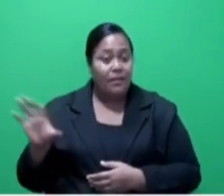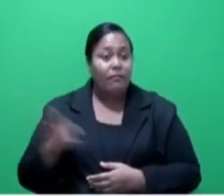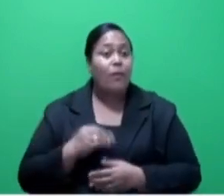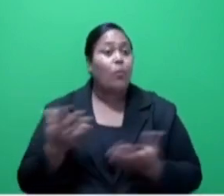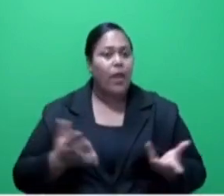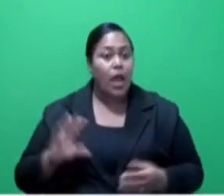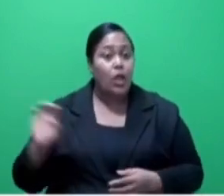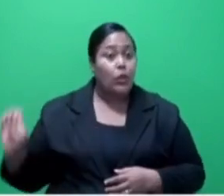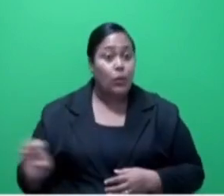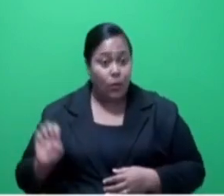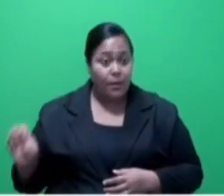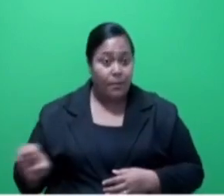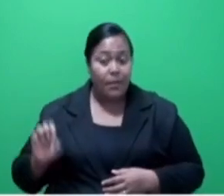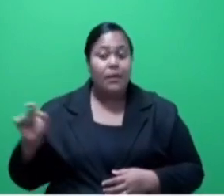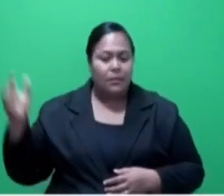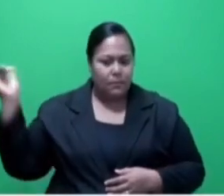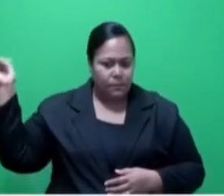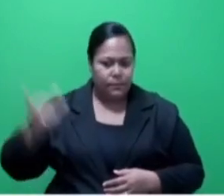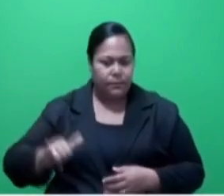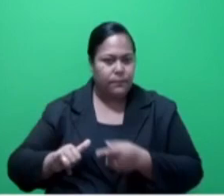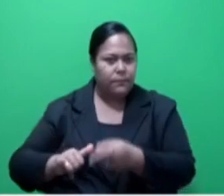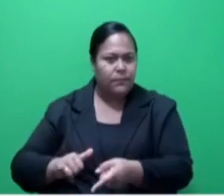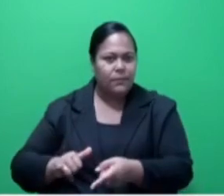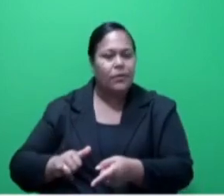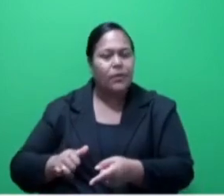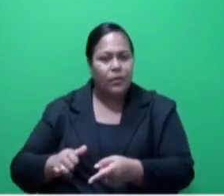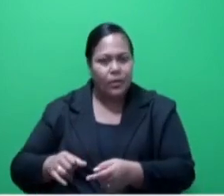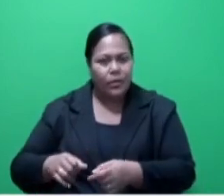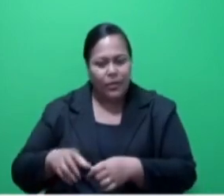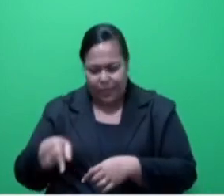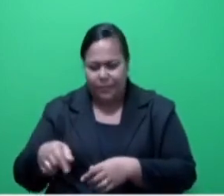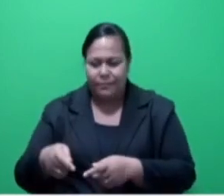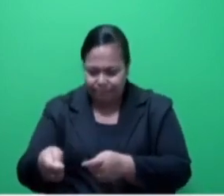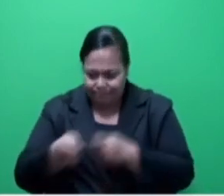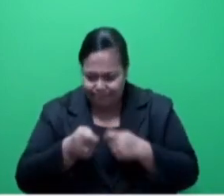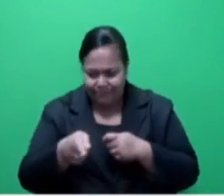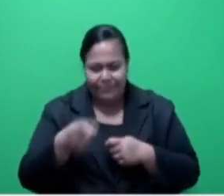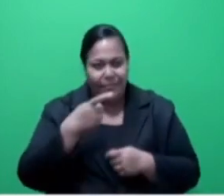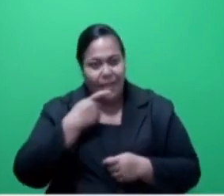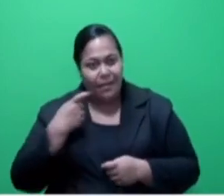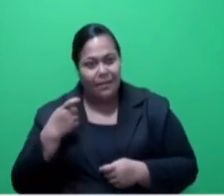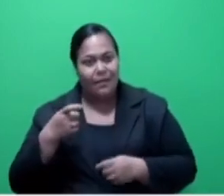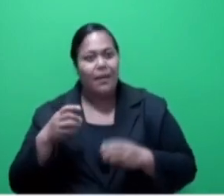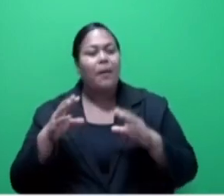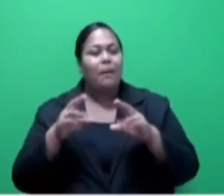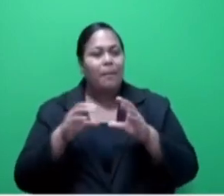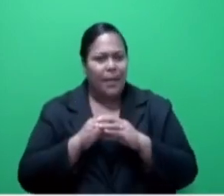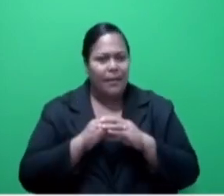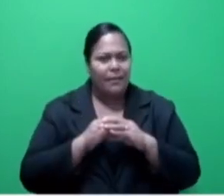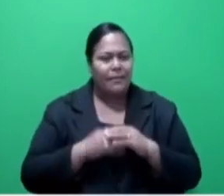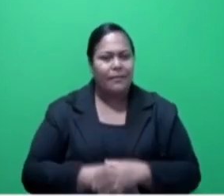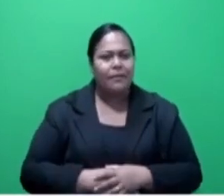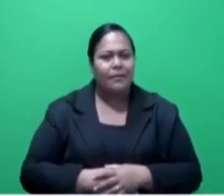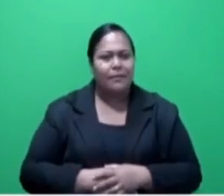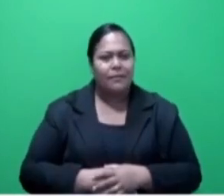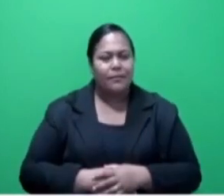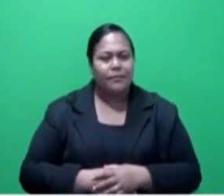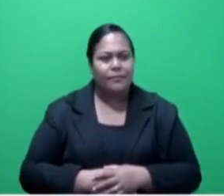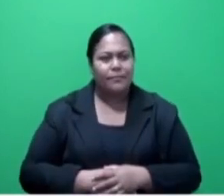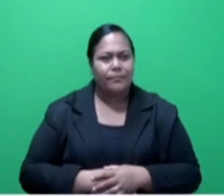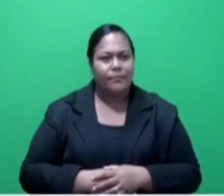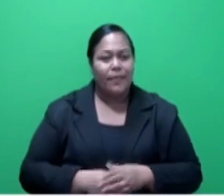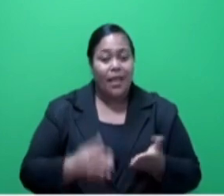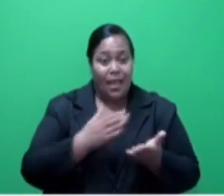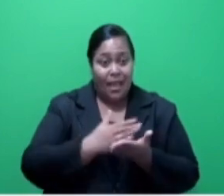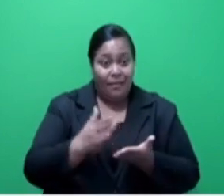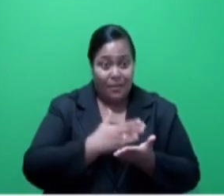if in fact that law was not put in place in Natandola, FNPF, Honorable Chale was involved in that board then, FNPF would